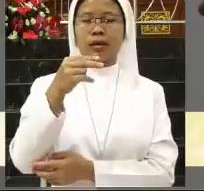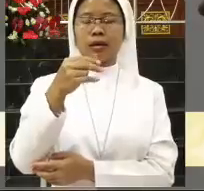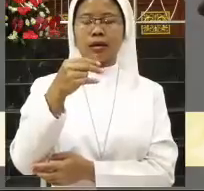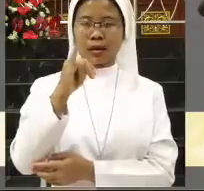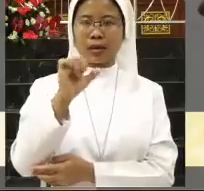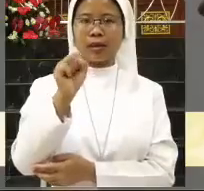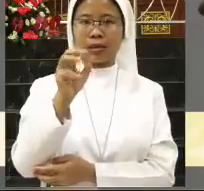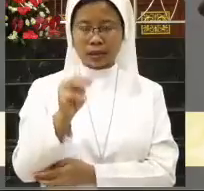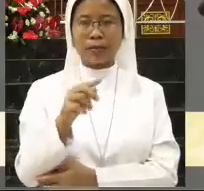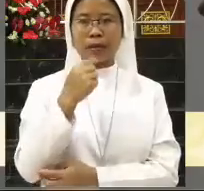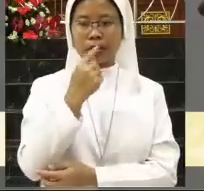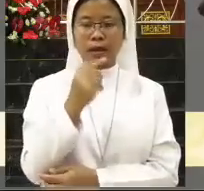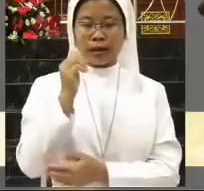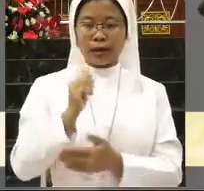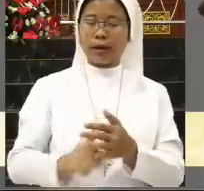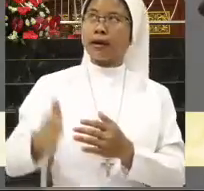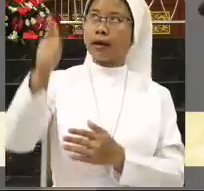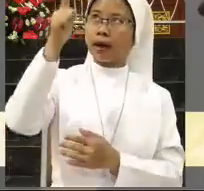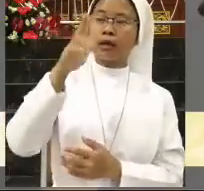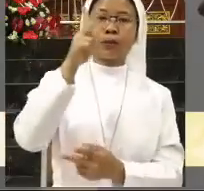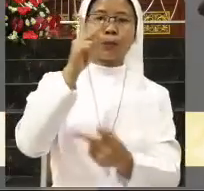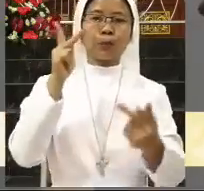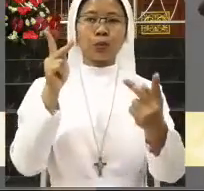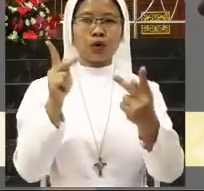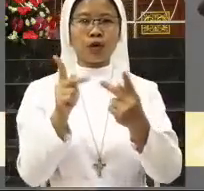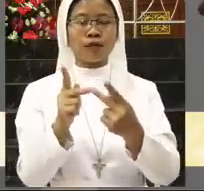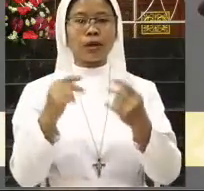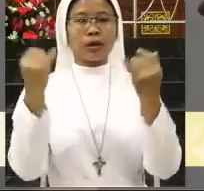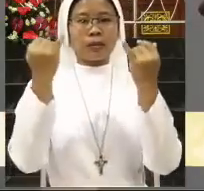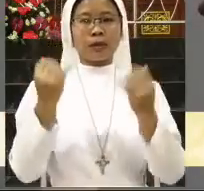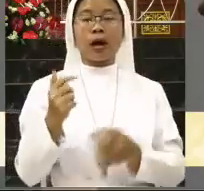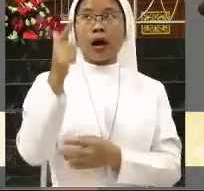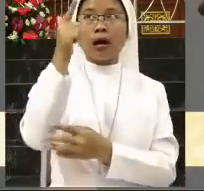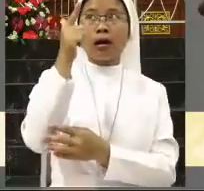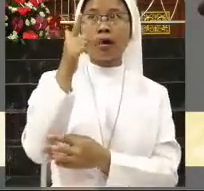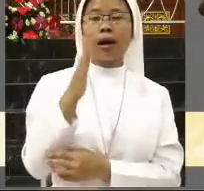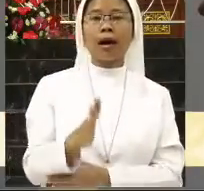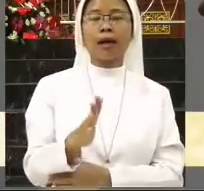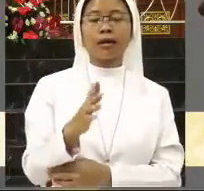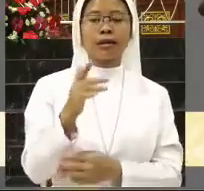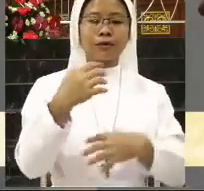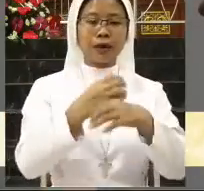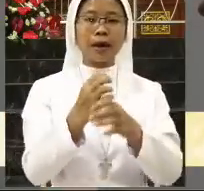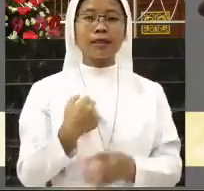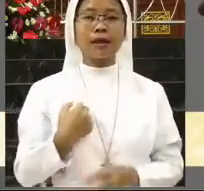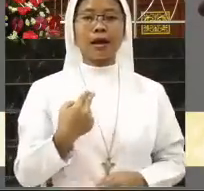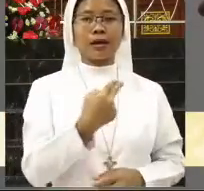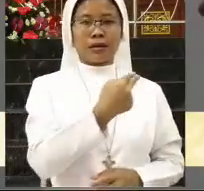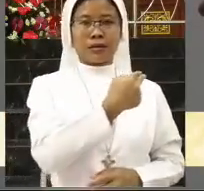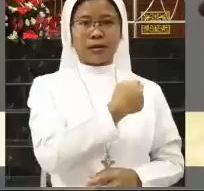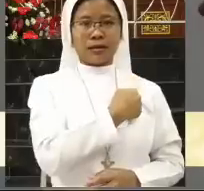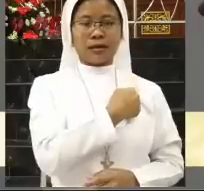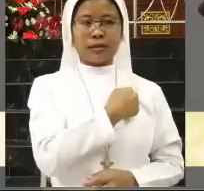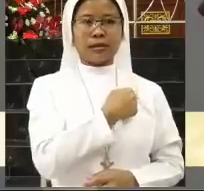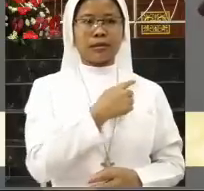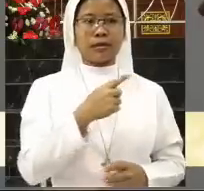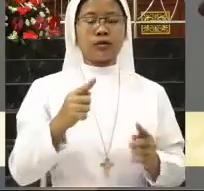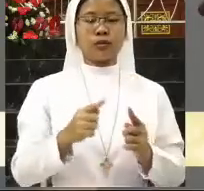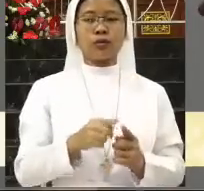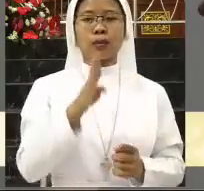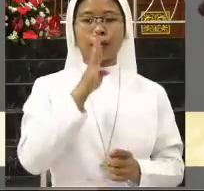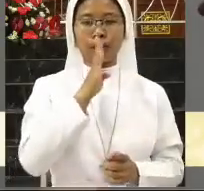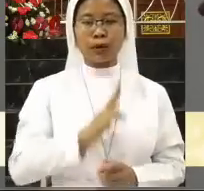that in God's perfect design, we are created in a state of journeying from having